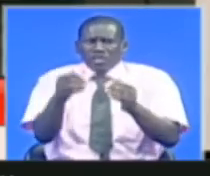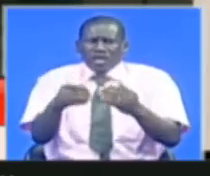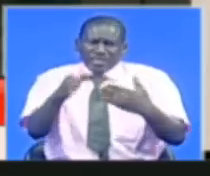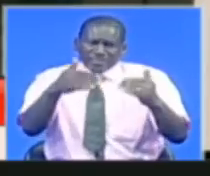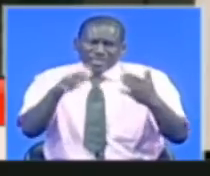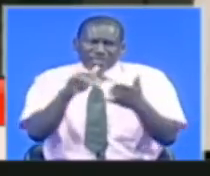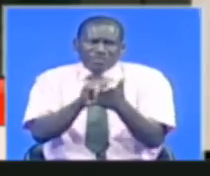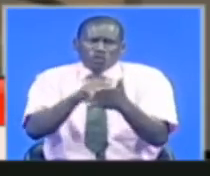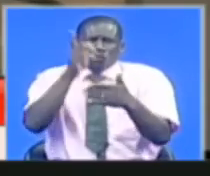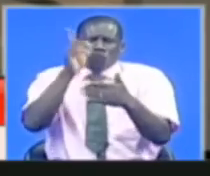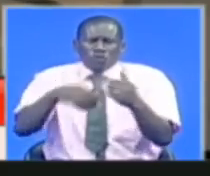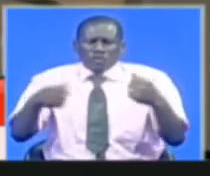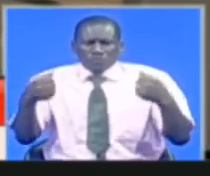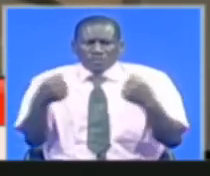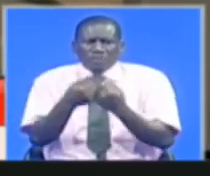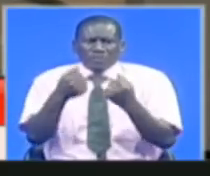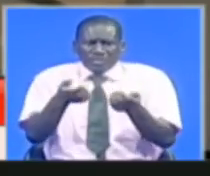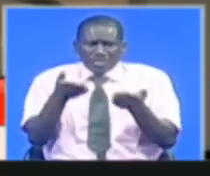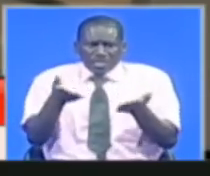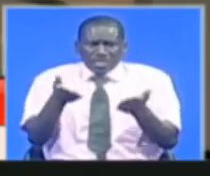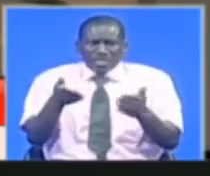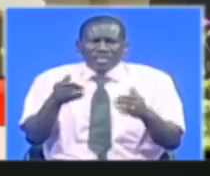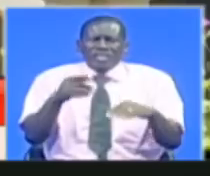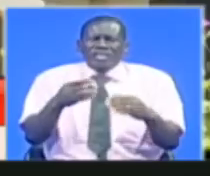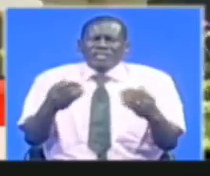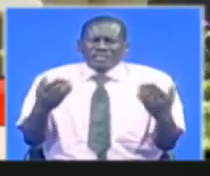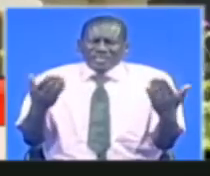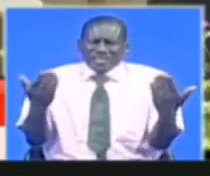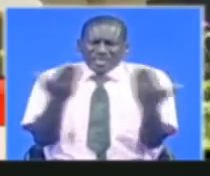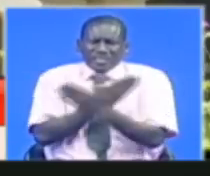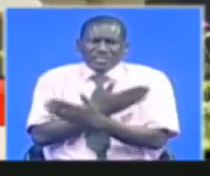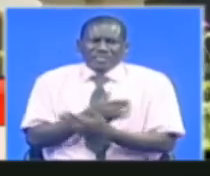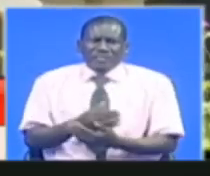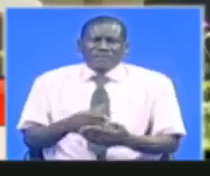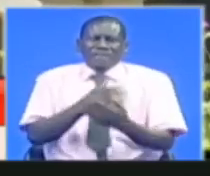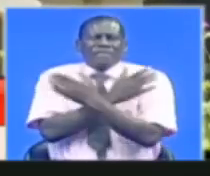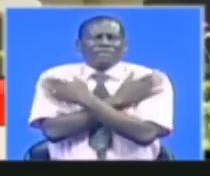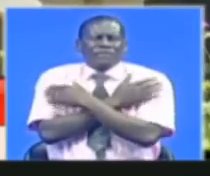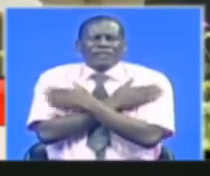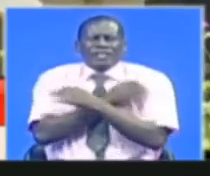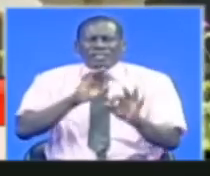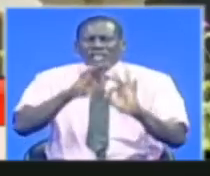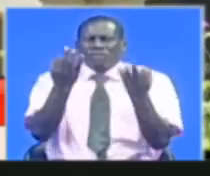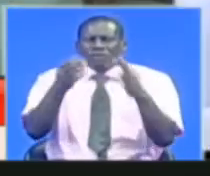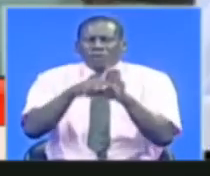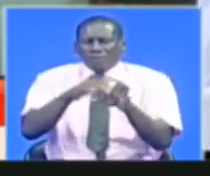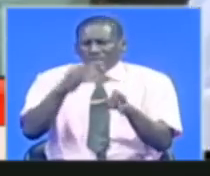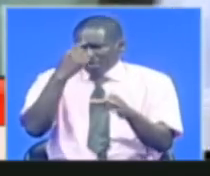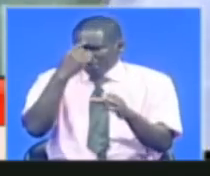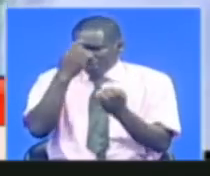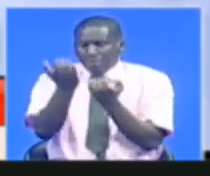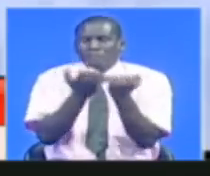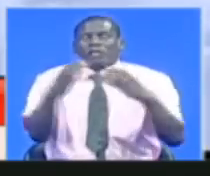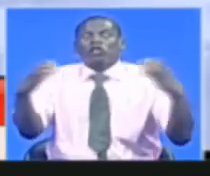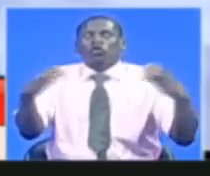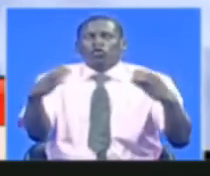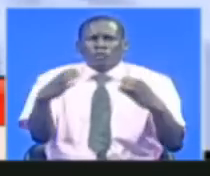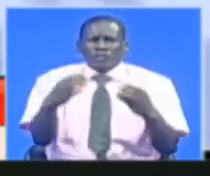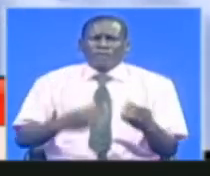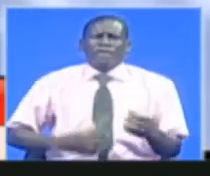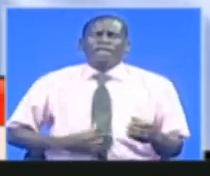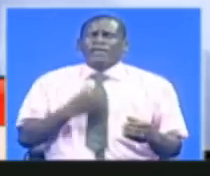of what transpired here in the wee hours. Friends, relatives and the Asian business community